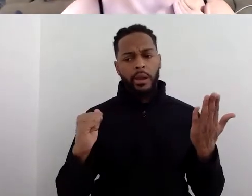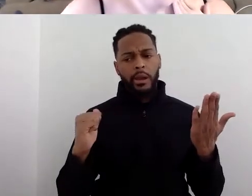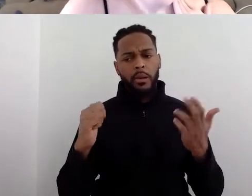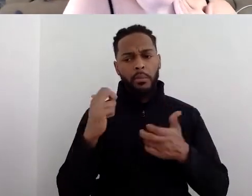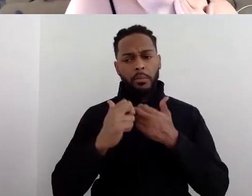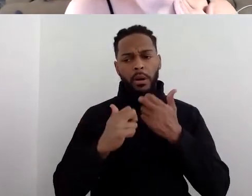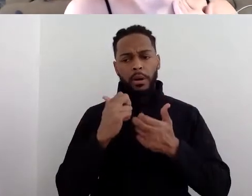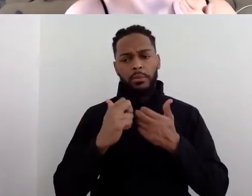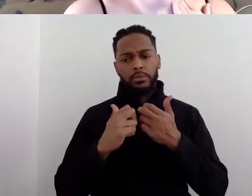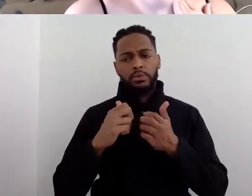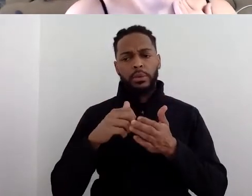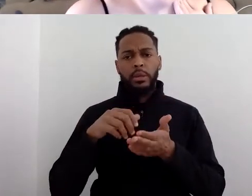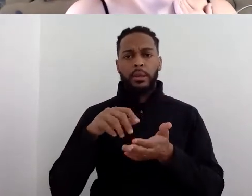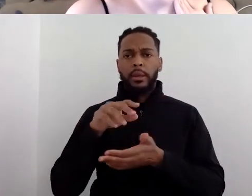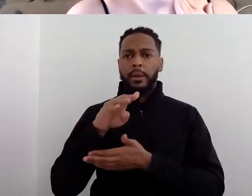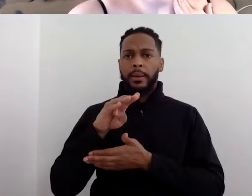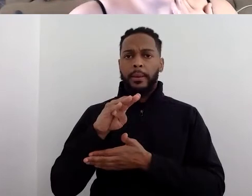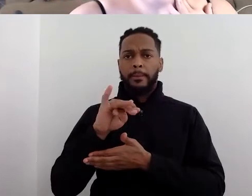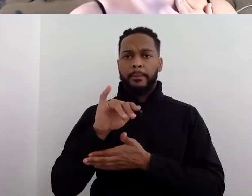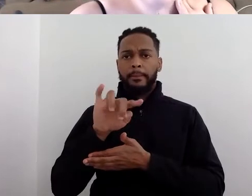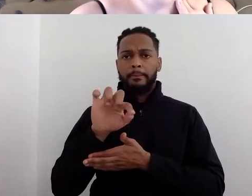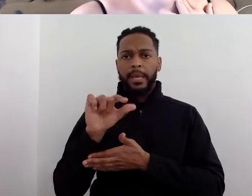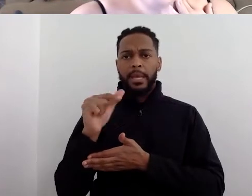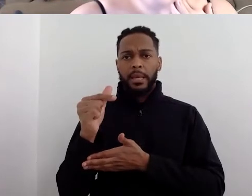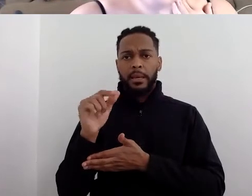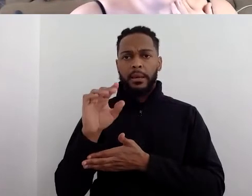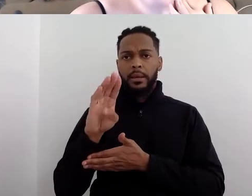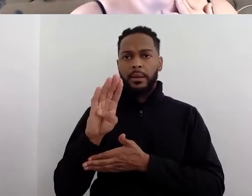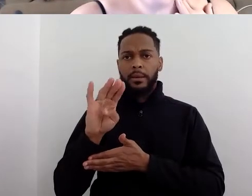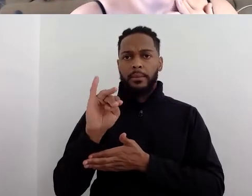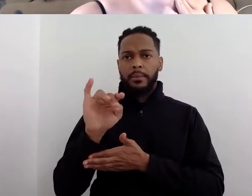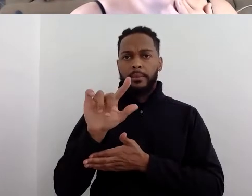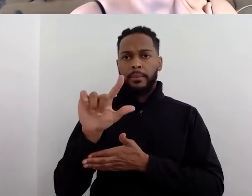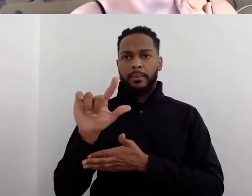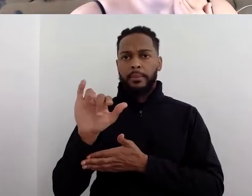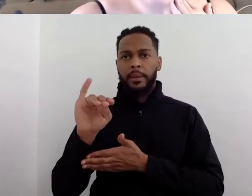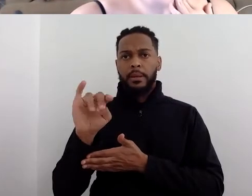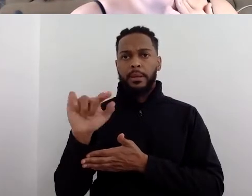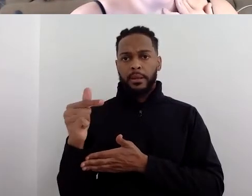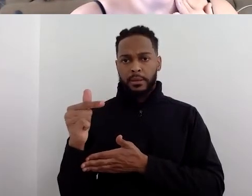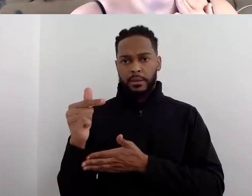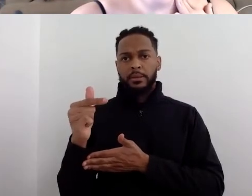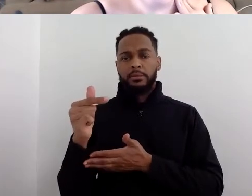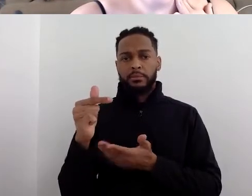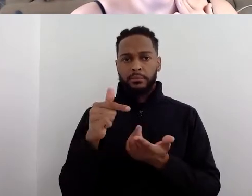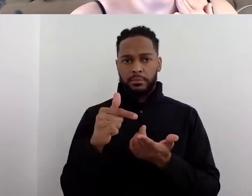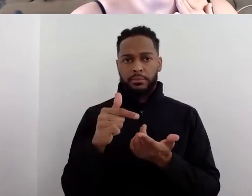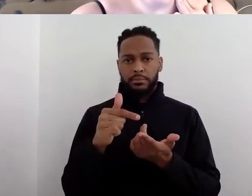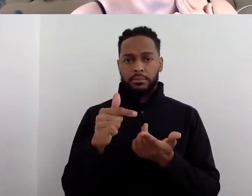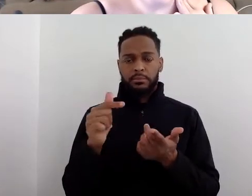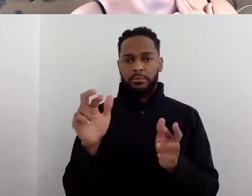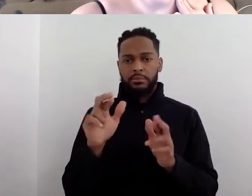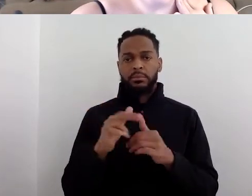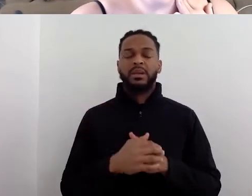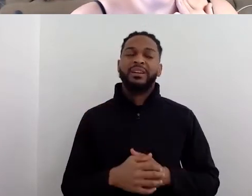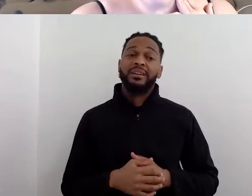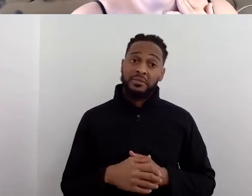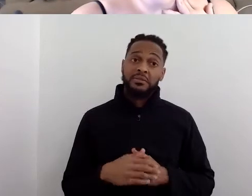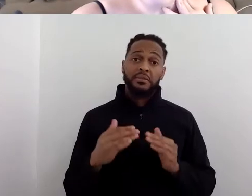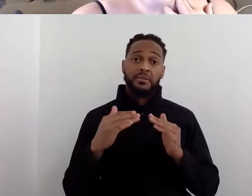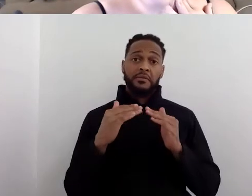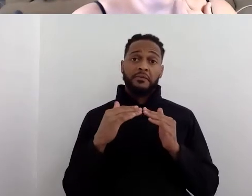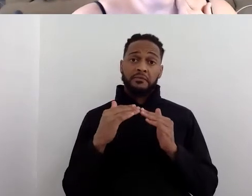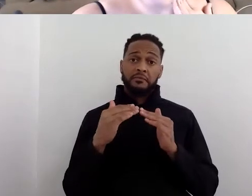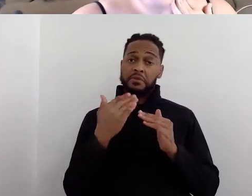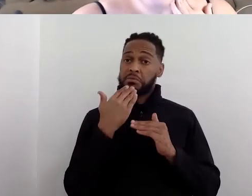during the pandemic? Yeah, I mean, it's a fair question. I kind of threw a joke in there, but I haven't encountered any